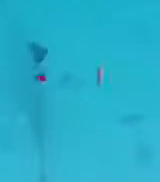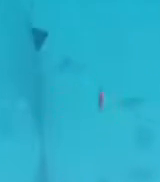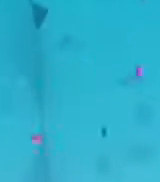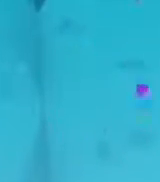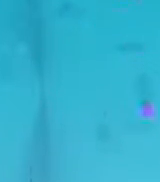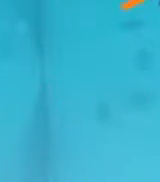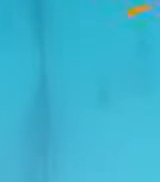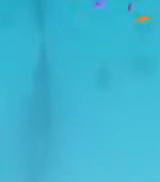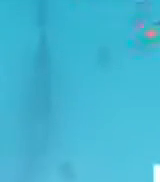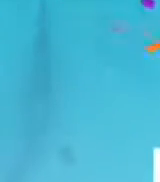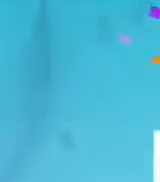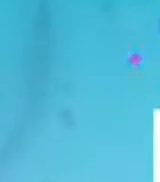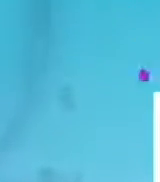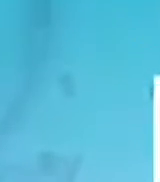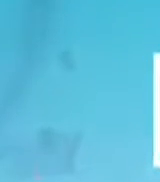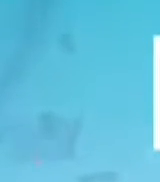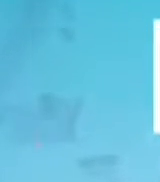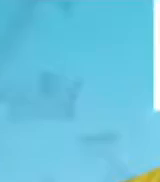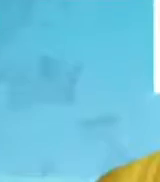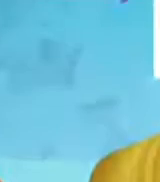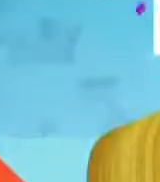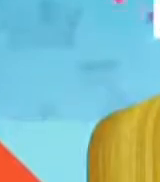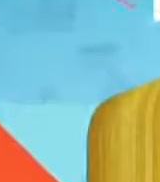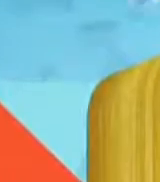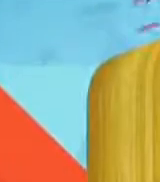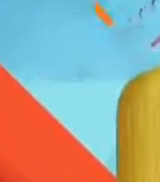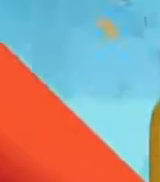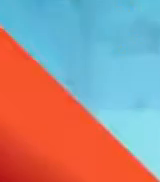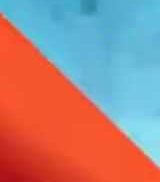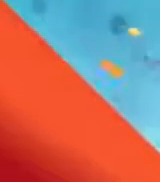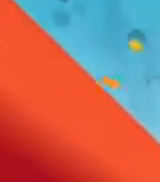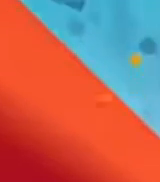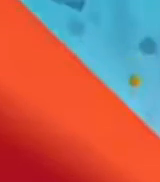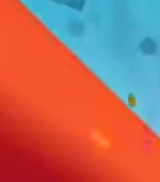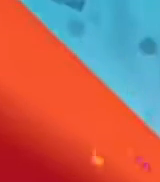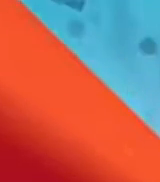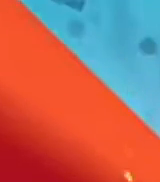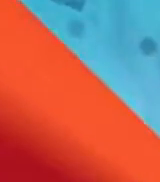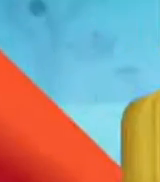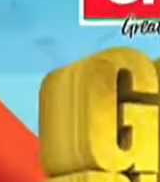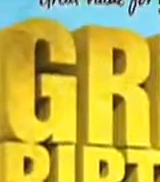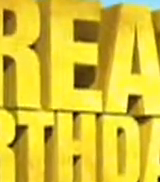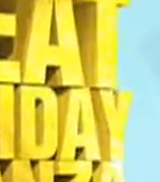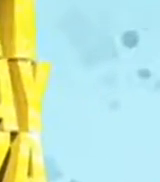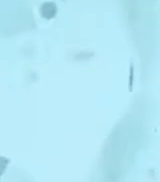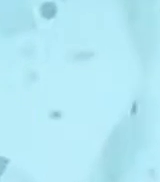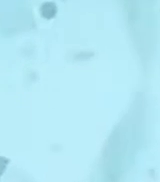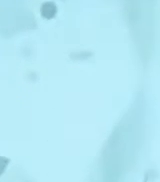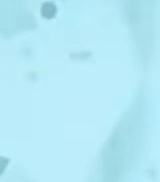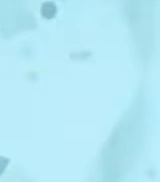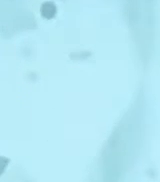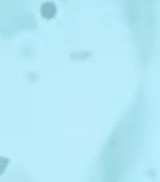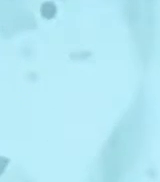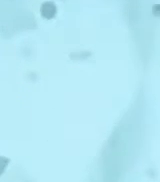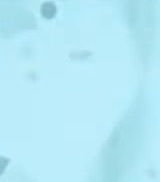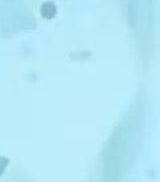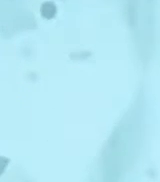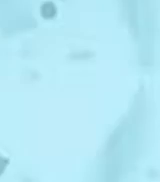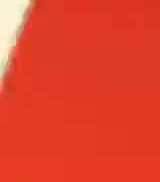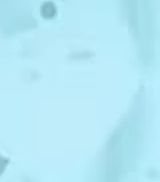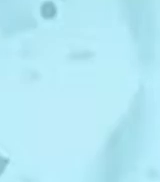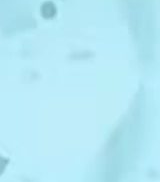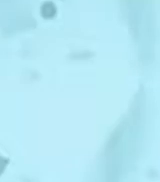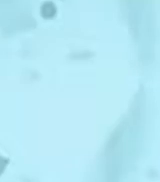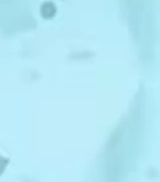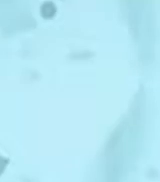It's our birthday at Shoppy's Namibia. To celebrate, we are giving away groceries for a